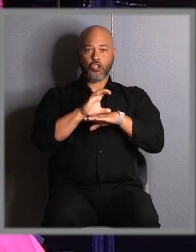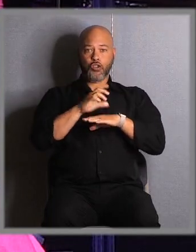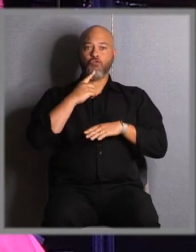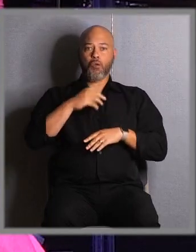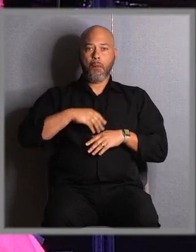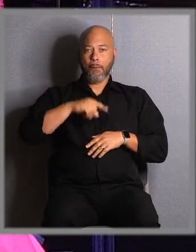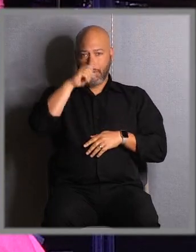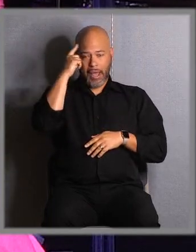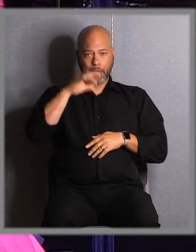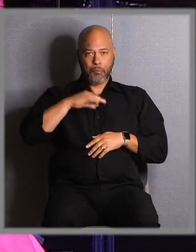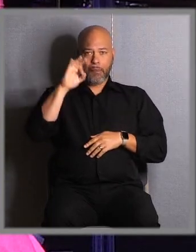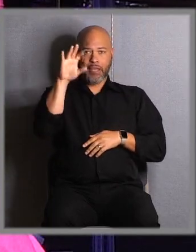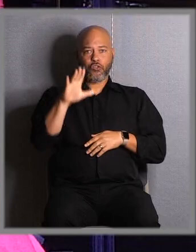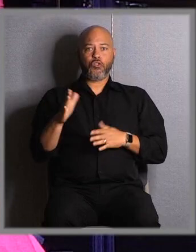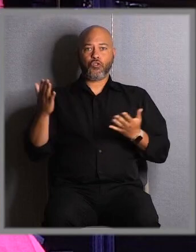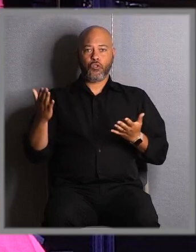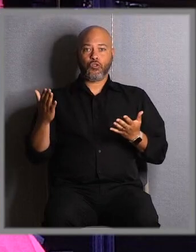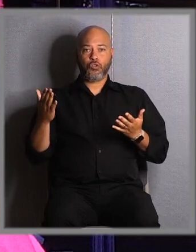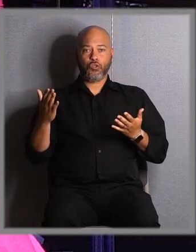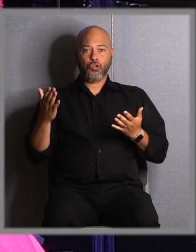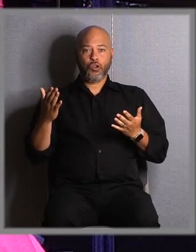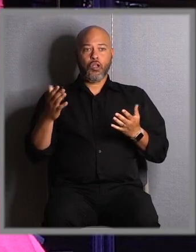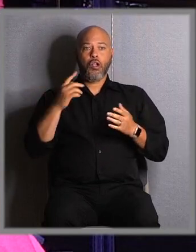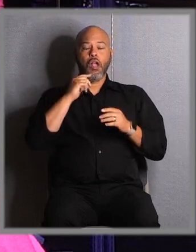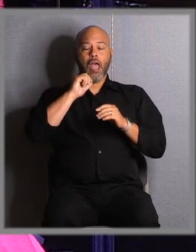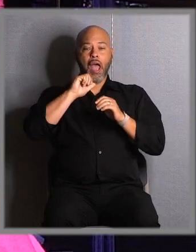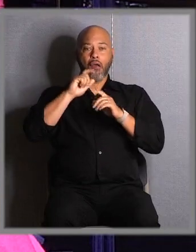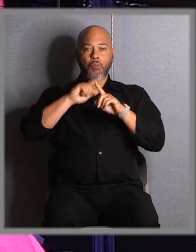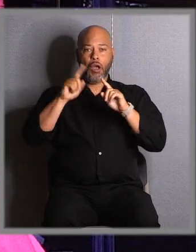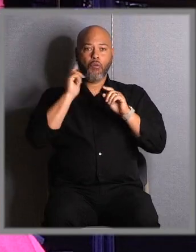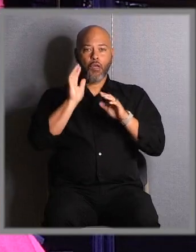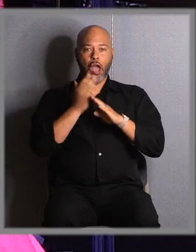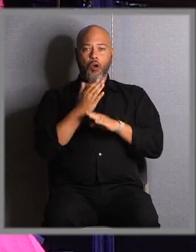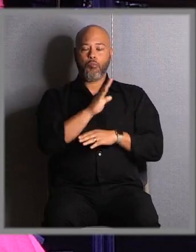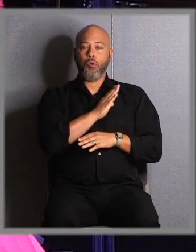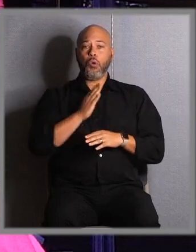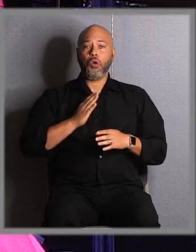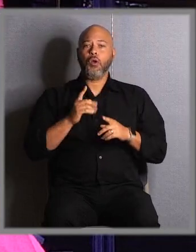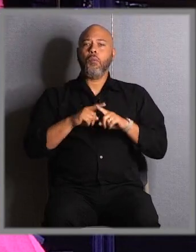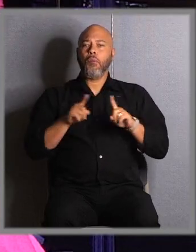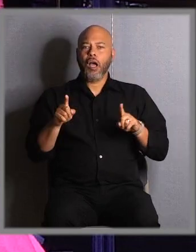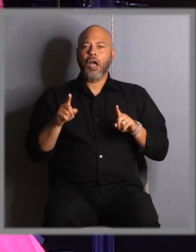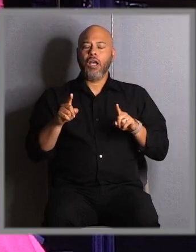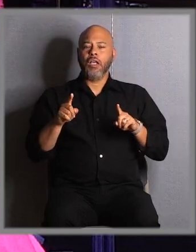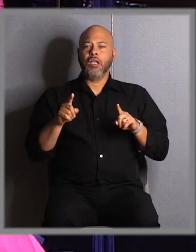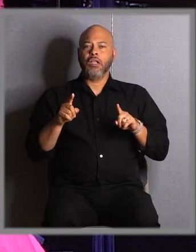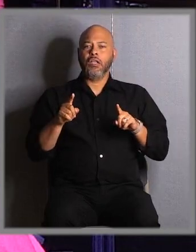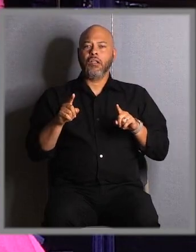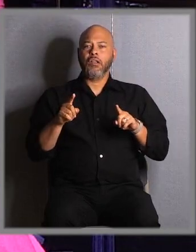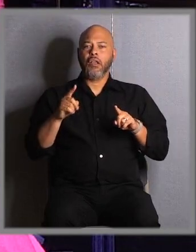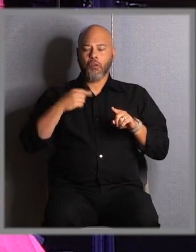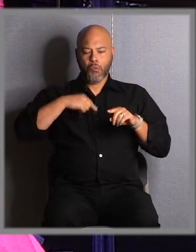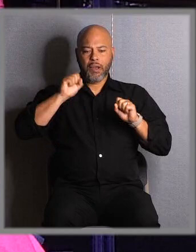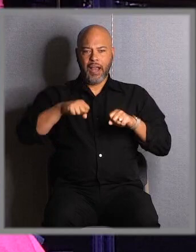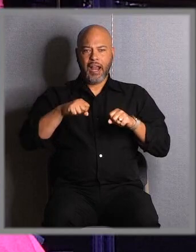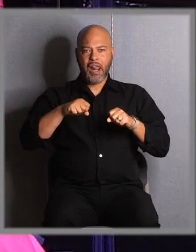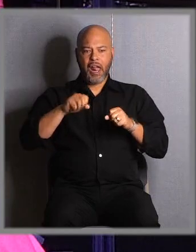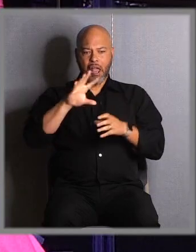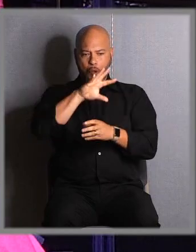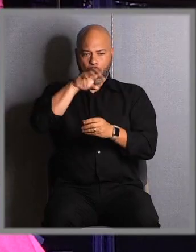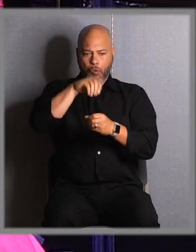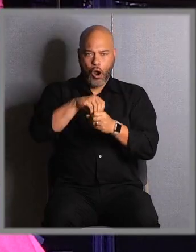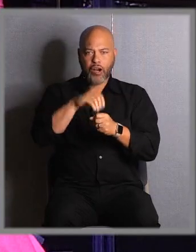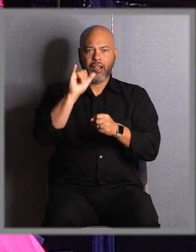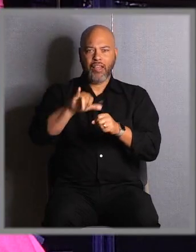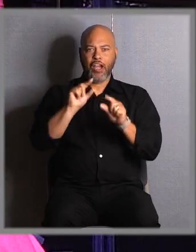a pastor, another African-American pastor that came on board. But they just to be able to be in part of